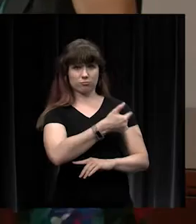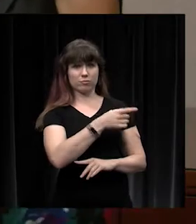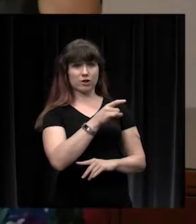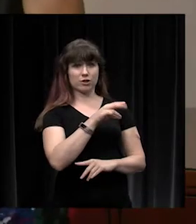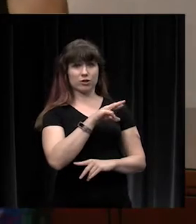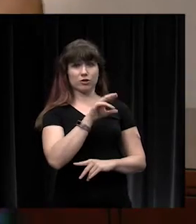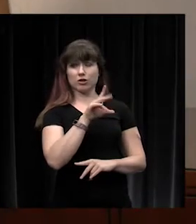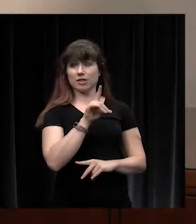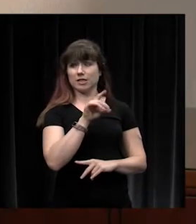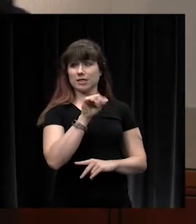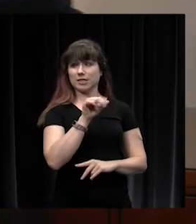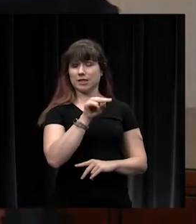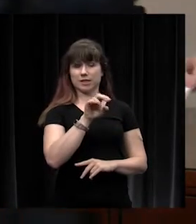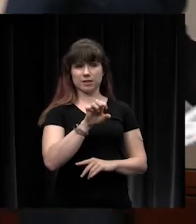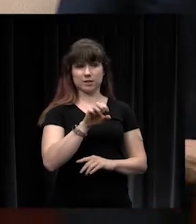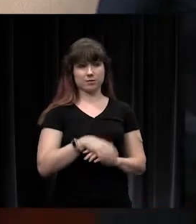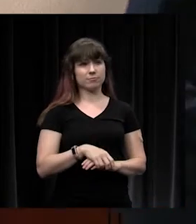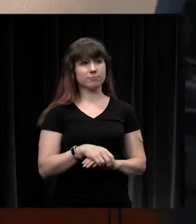part.